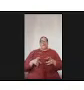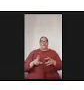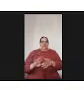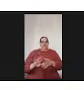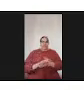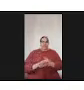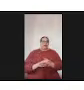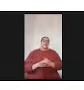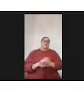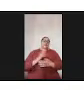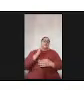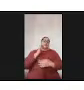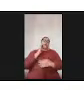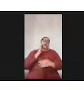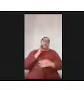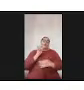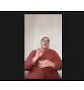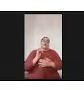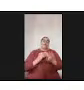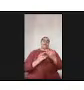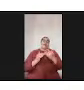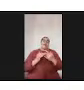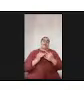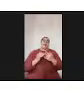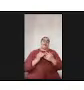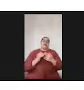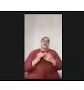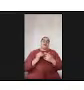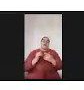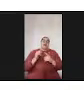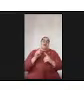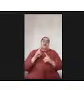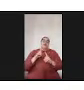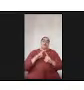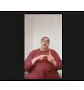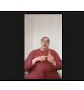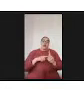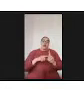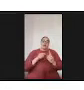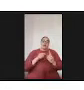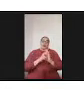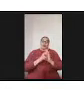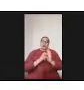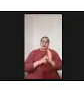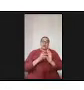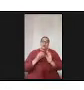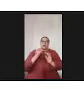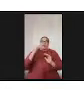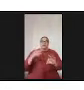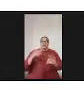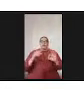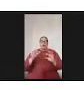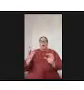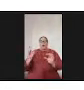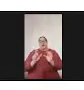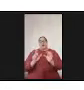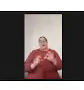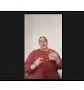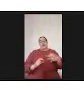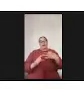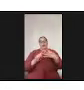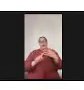When you deal with the fire compliance, there's 3 components that you deal with,